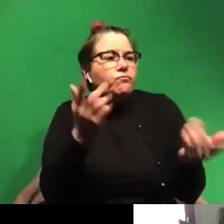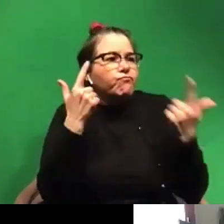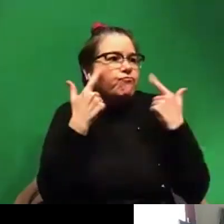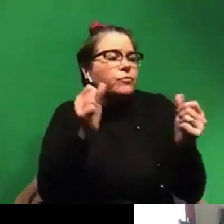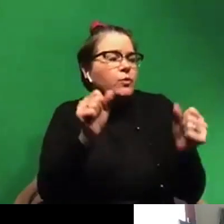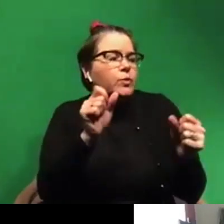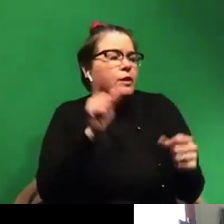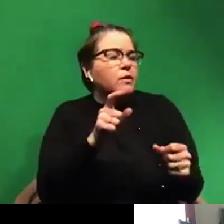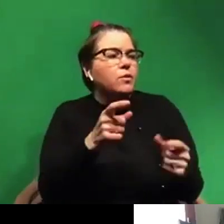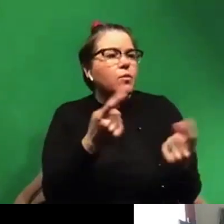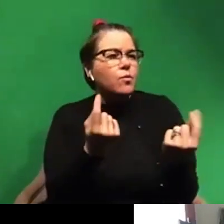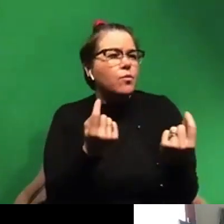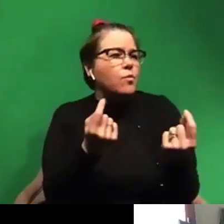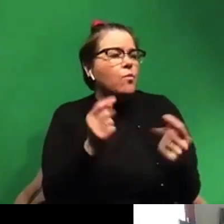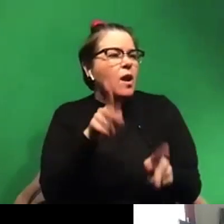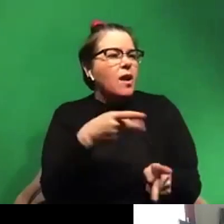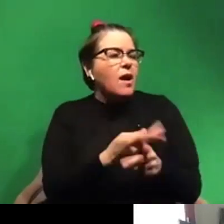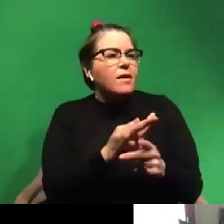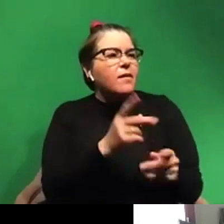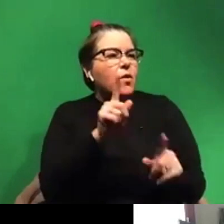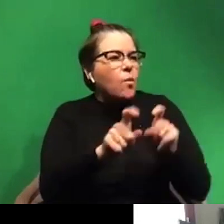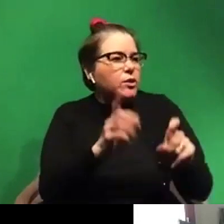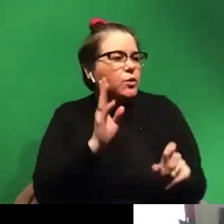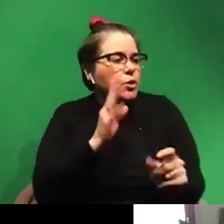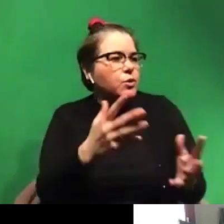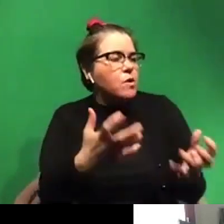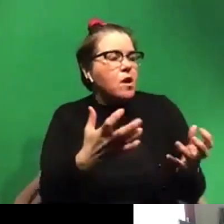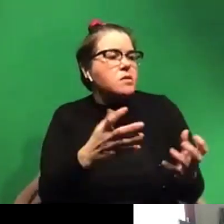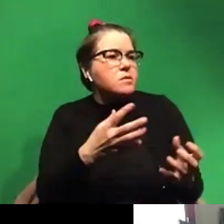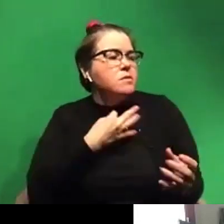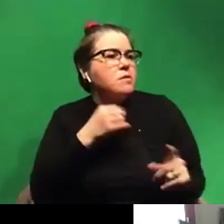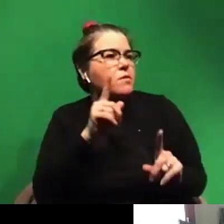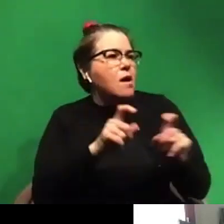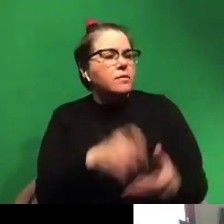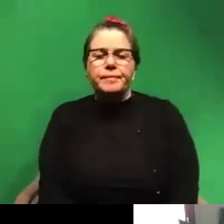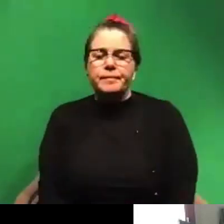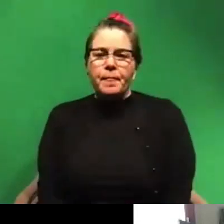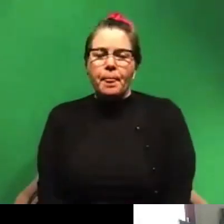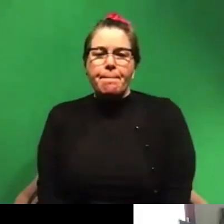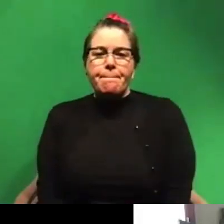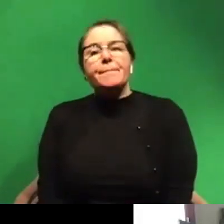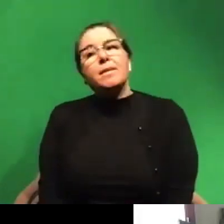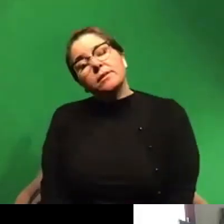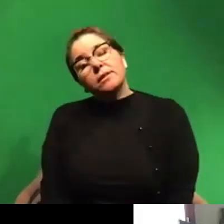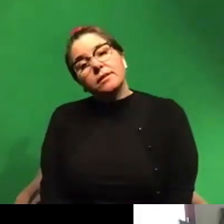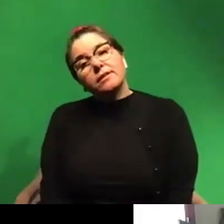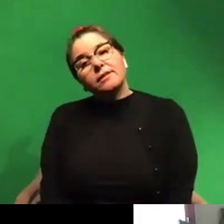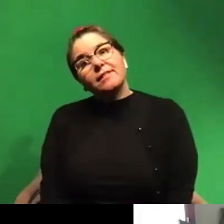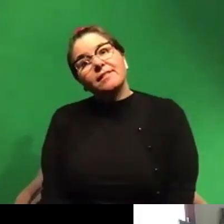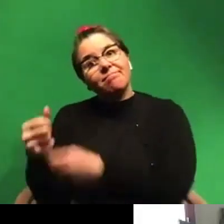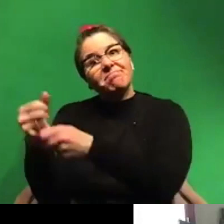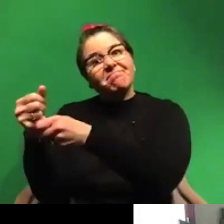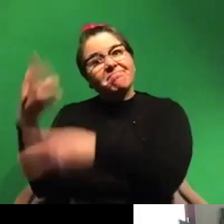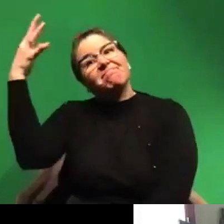kinds of questions would you want to ask? I have so many.